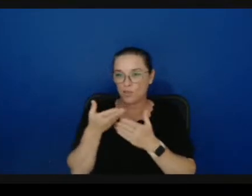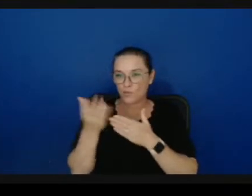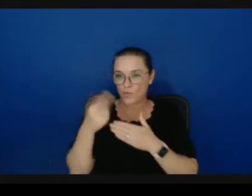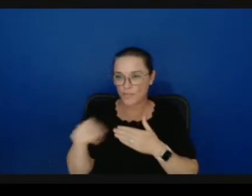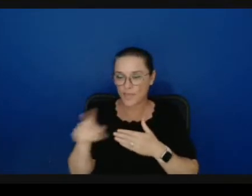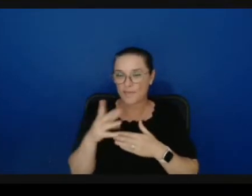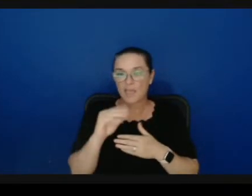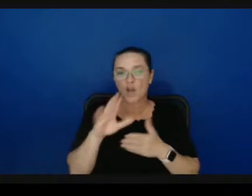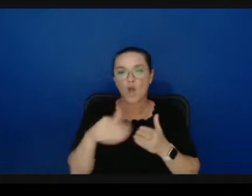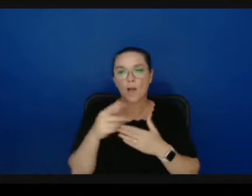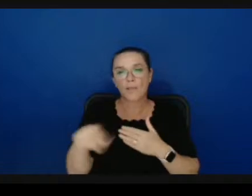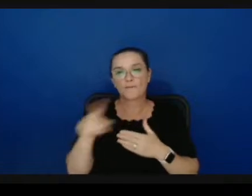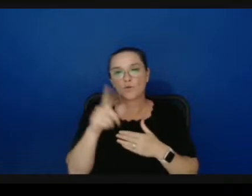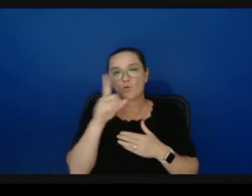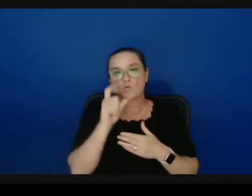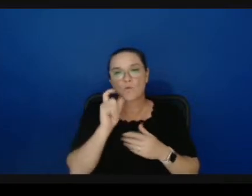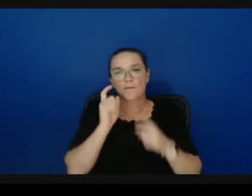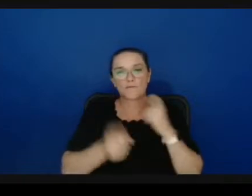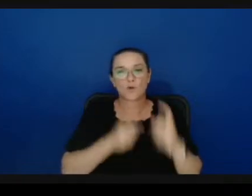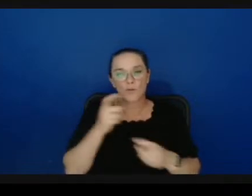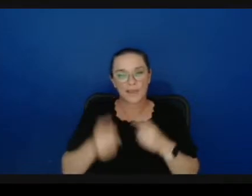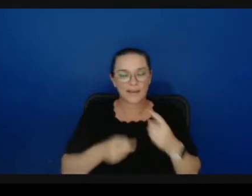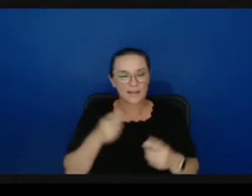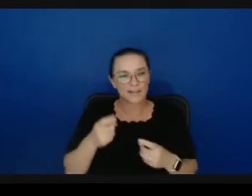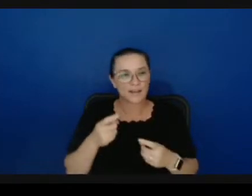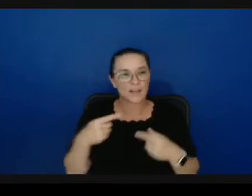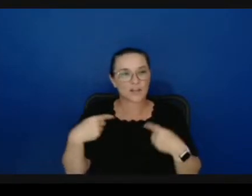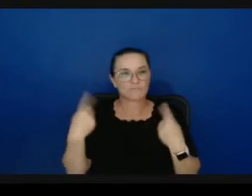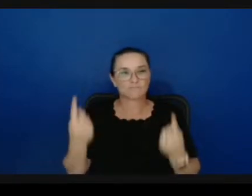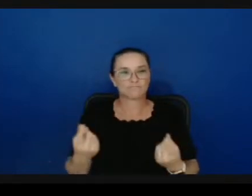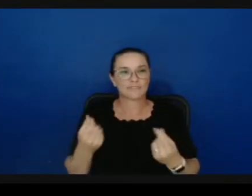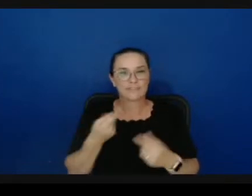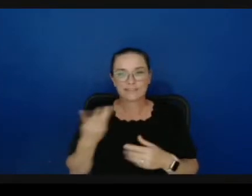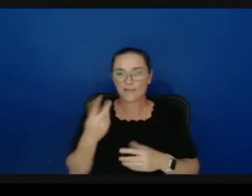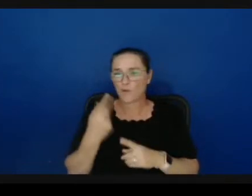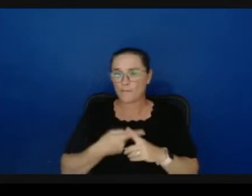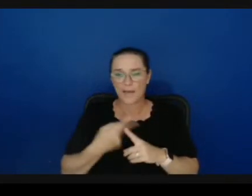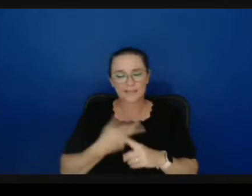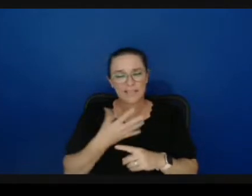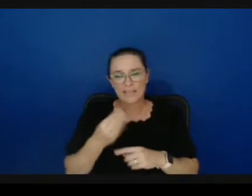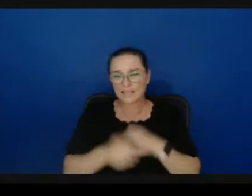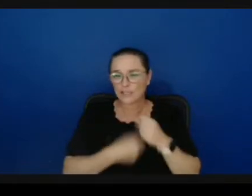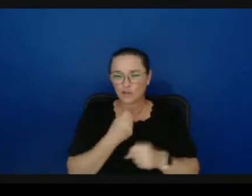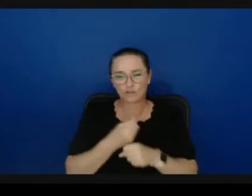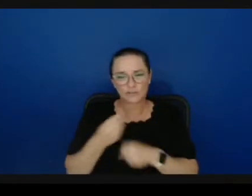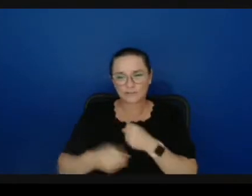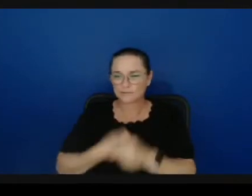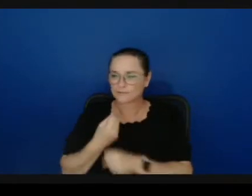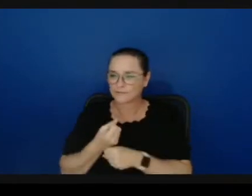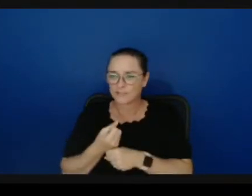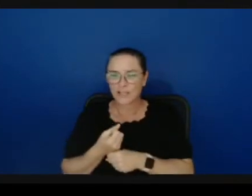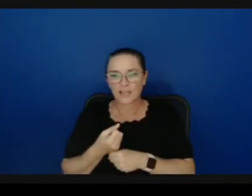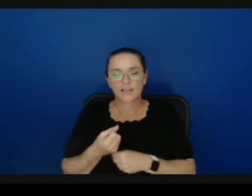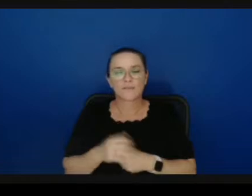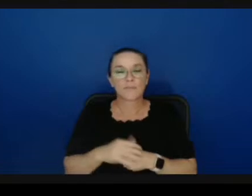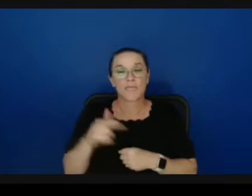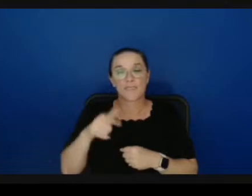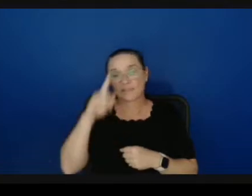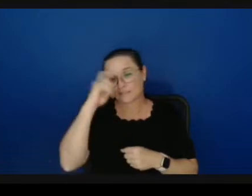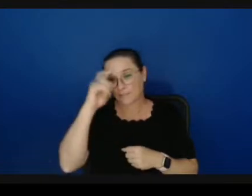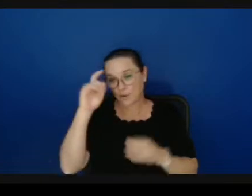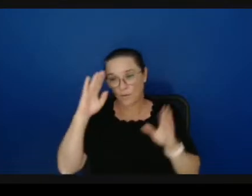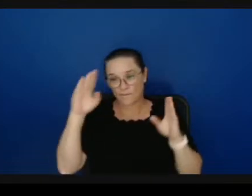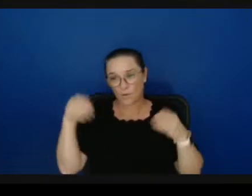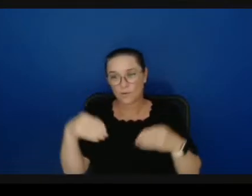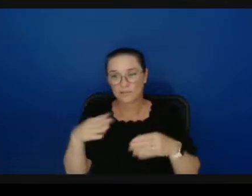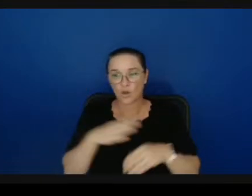all of you who have donated to us over the past several months and years to fund our programs. This summer, we're also focusing